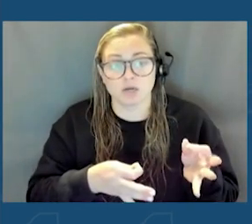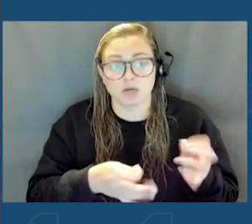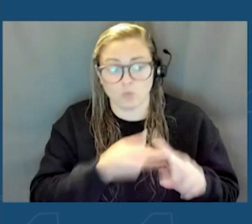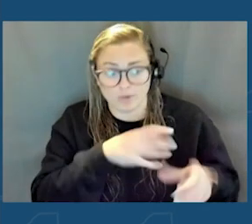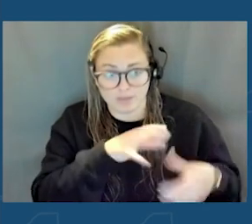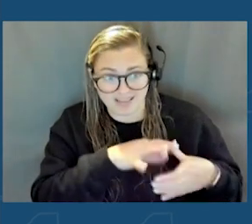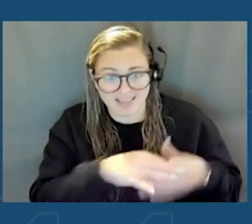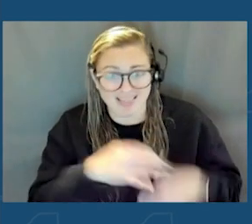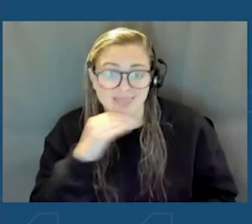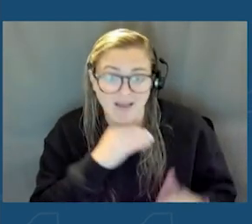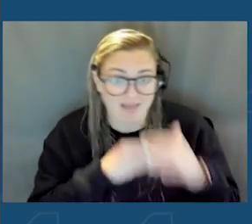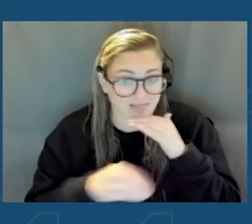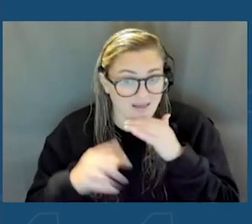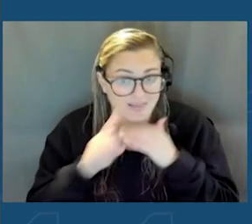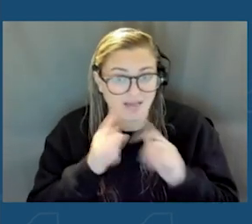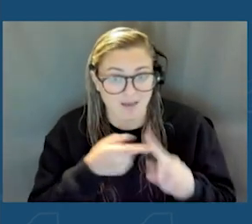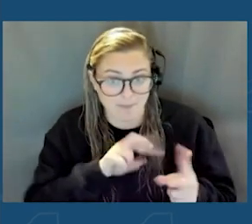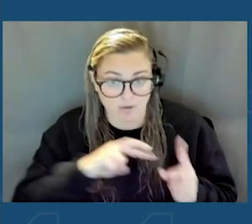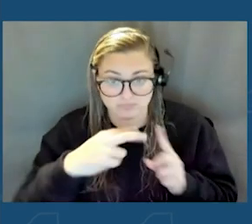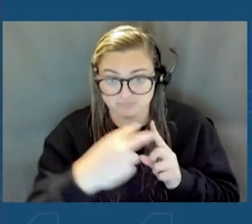lie about their positions